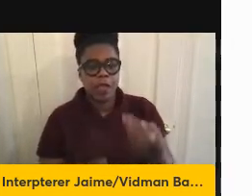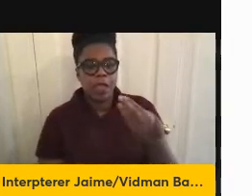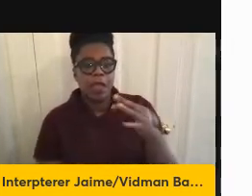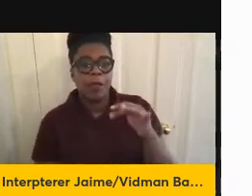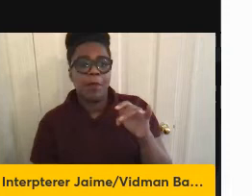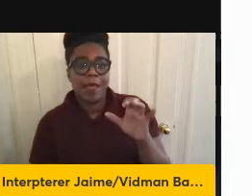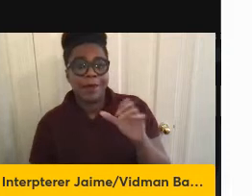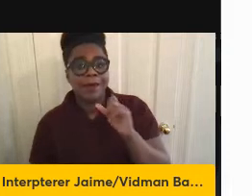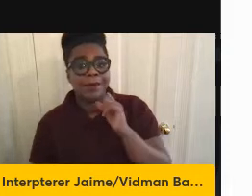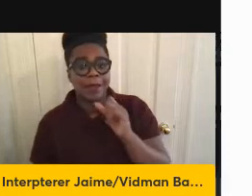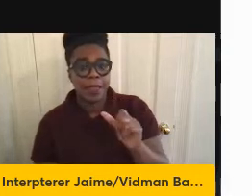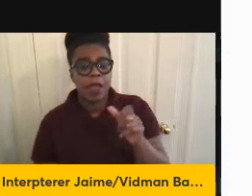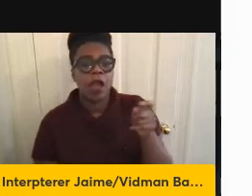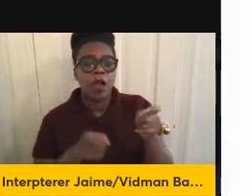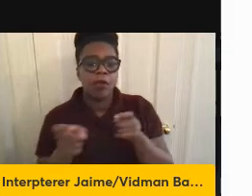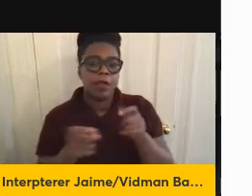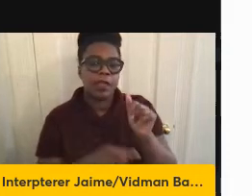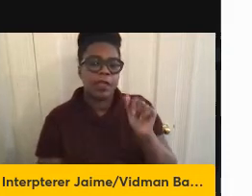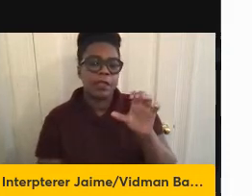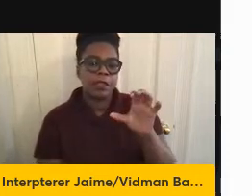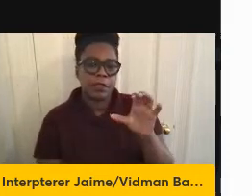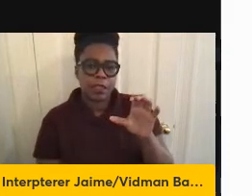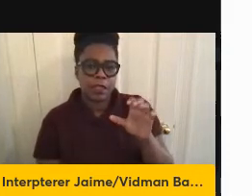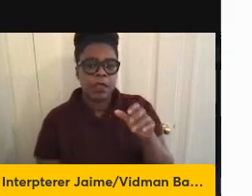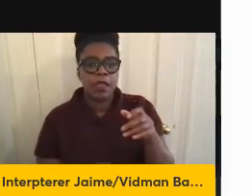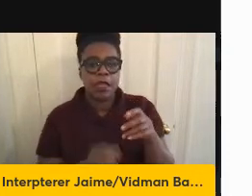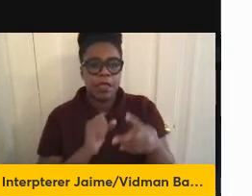are regulating ASC retention in the bone marrow.